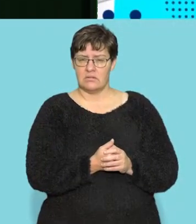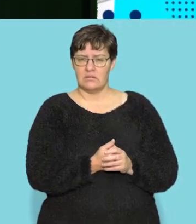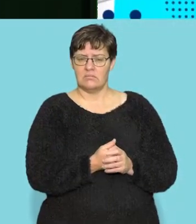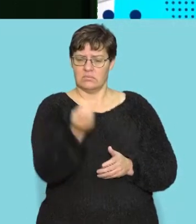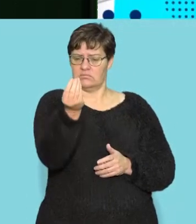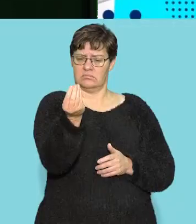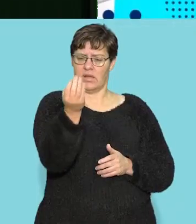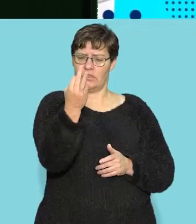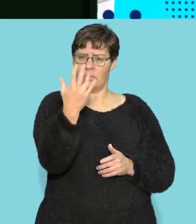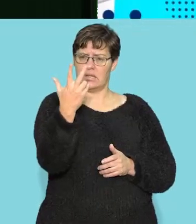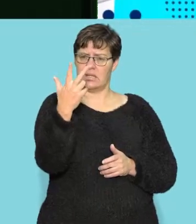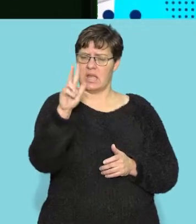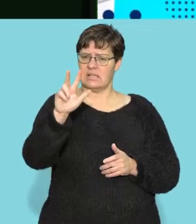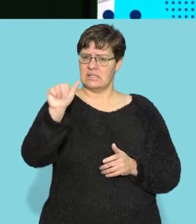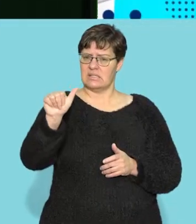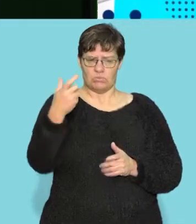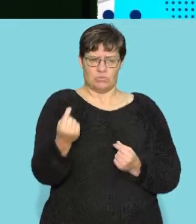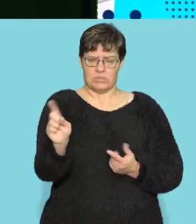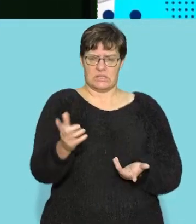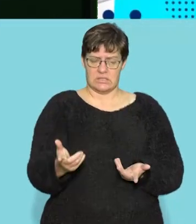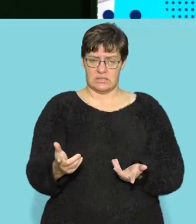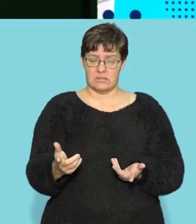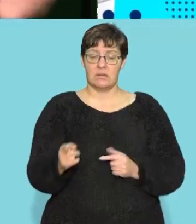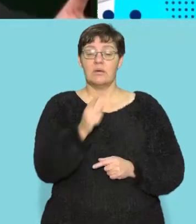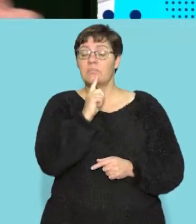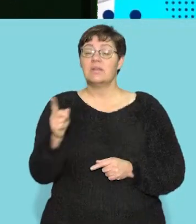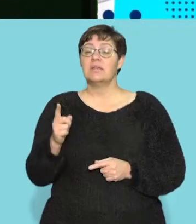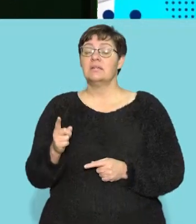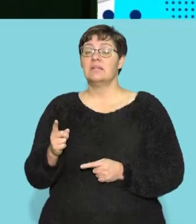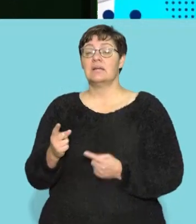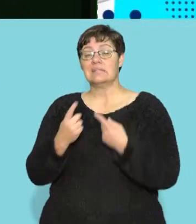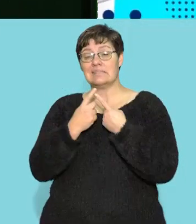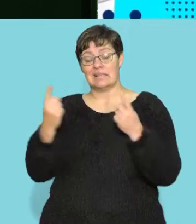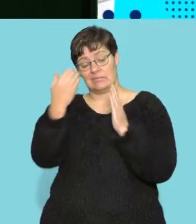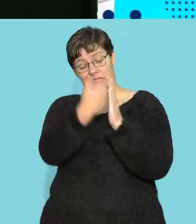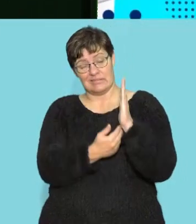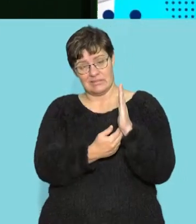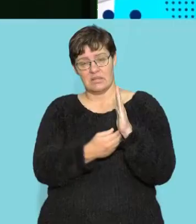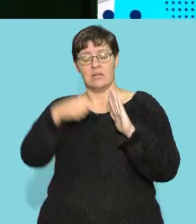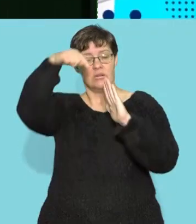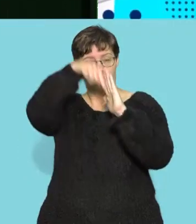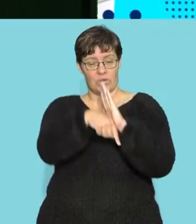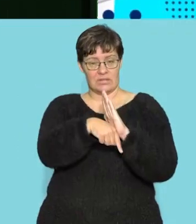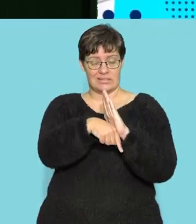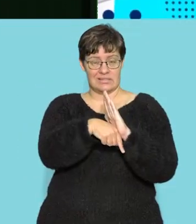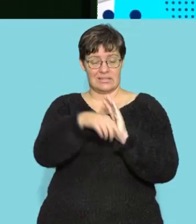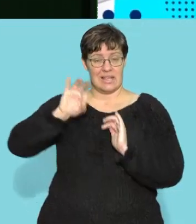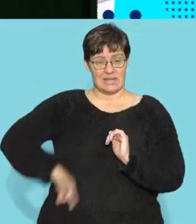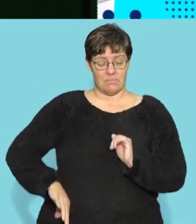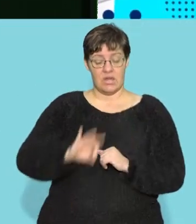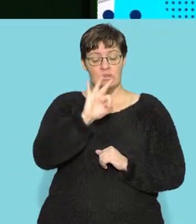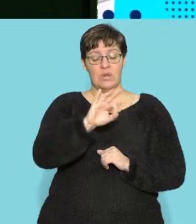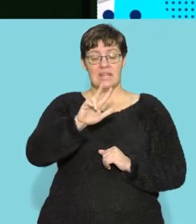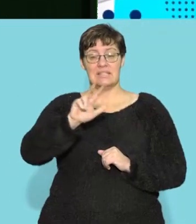with the 386? Remember, that goes to your statement of comprehensive income, your 386, because